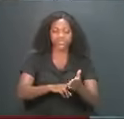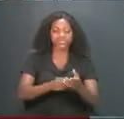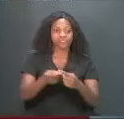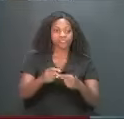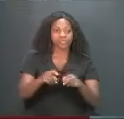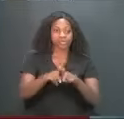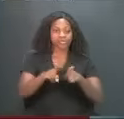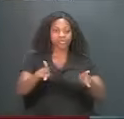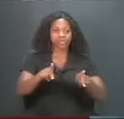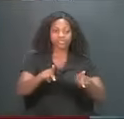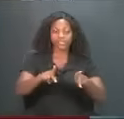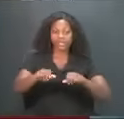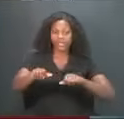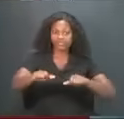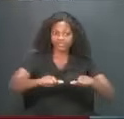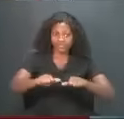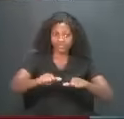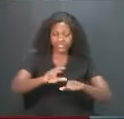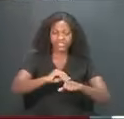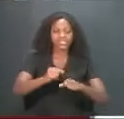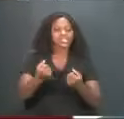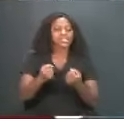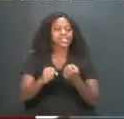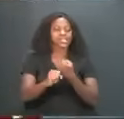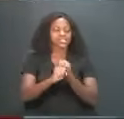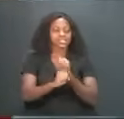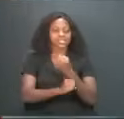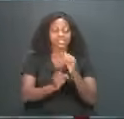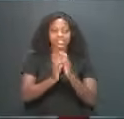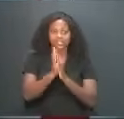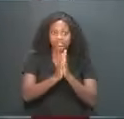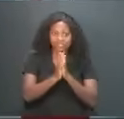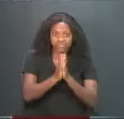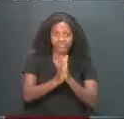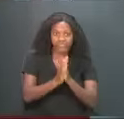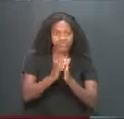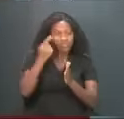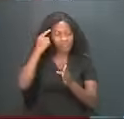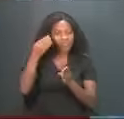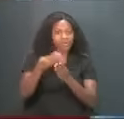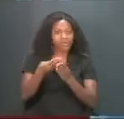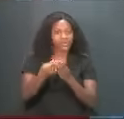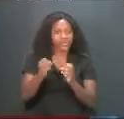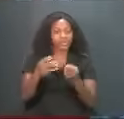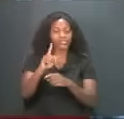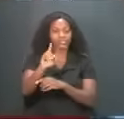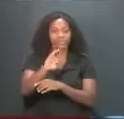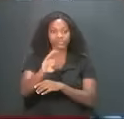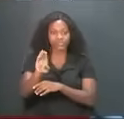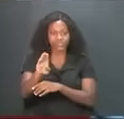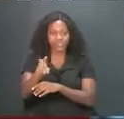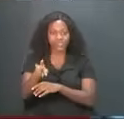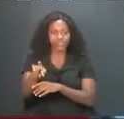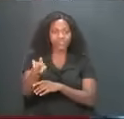Public Administration and State Interests on the allocation of the sum of